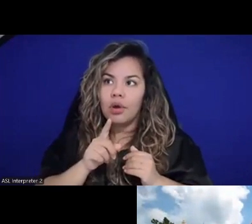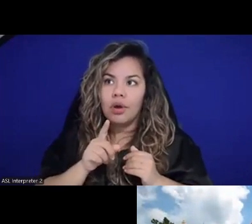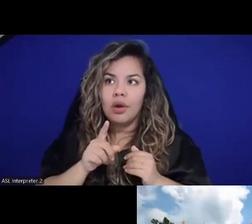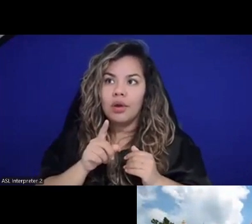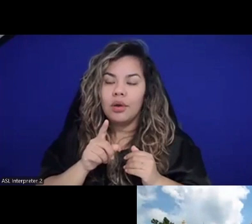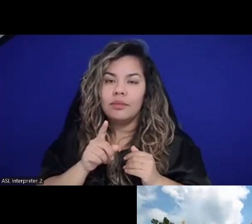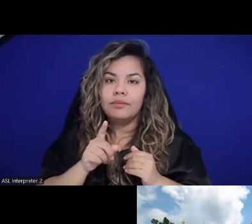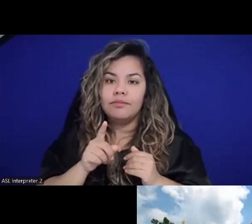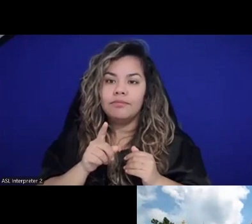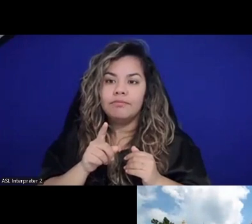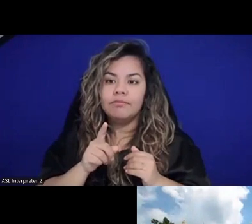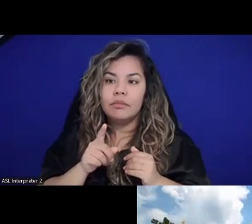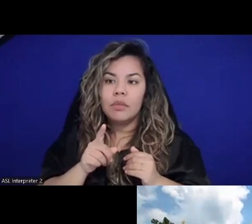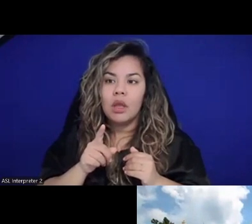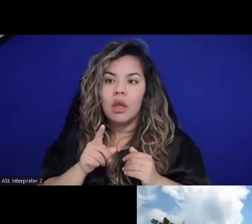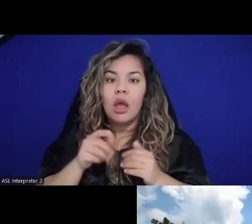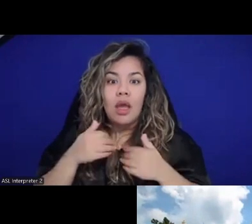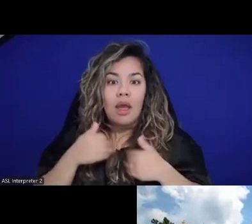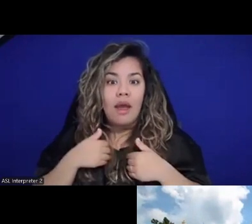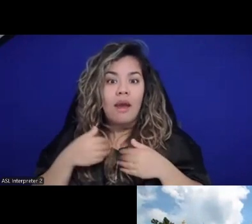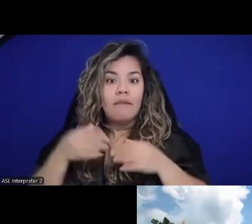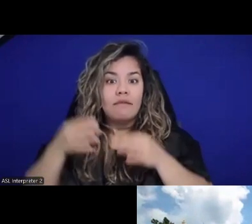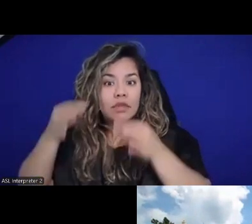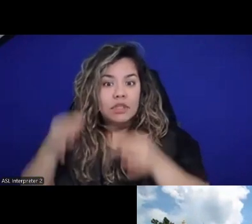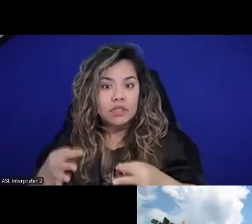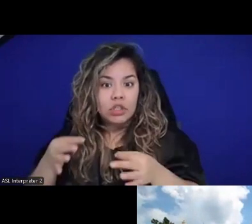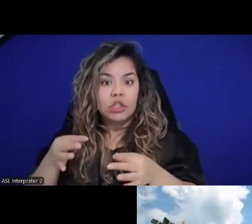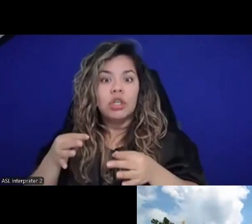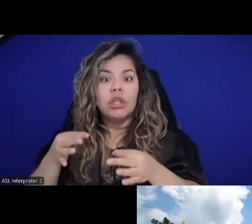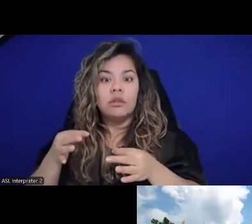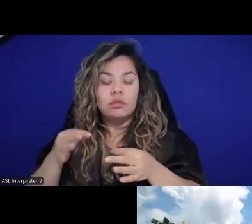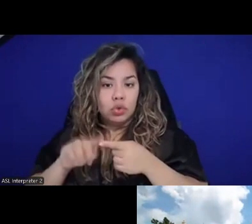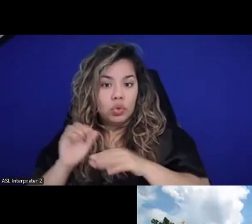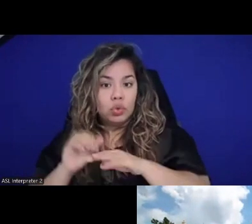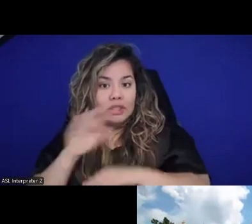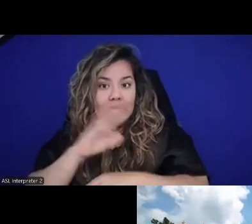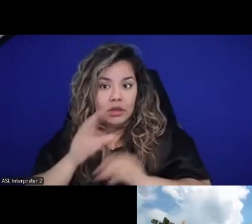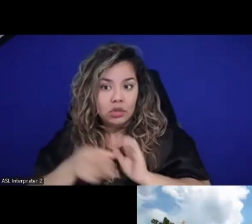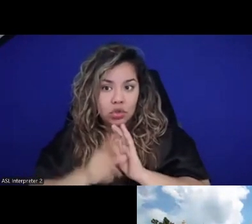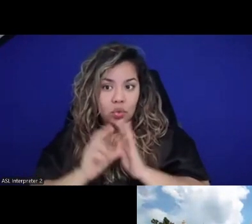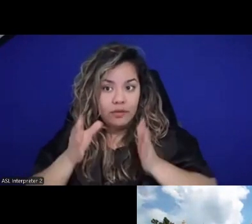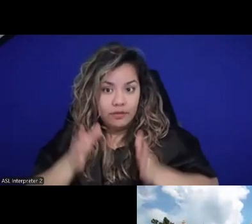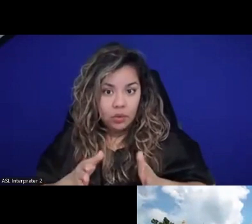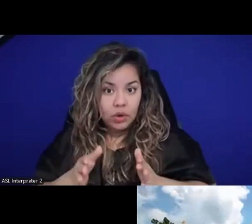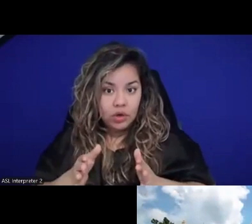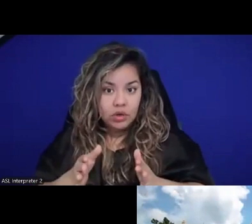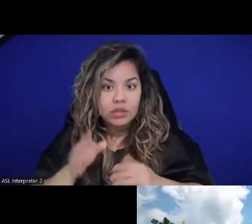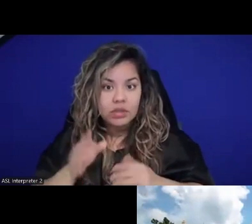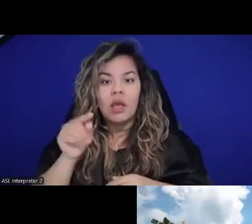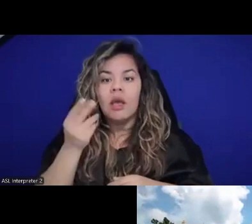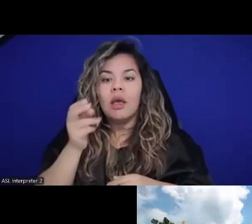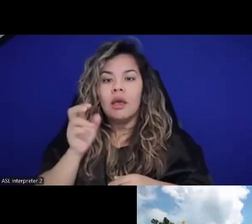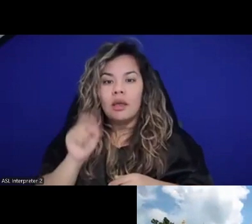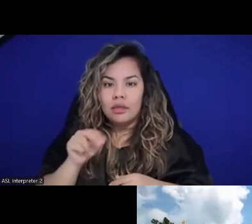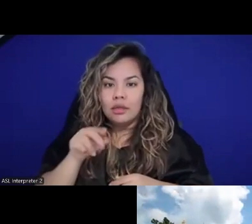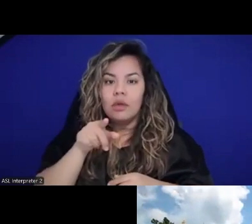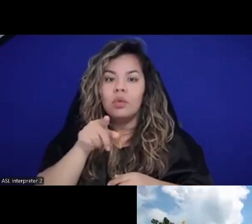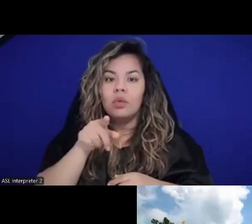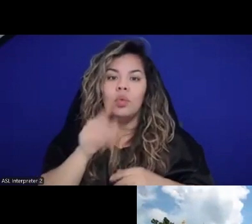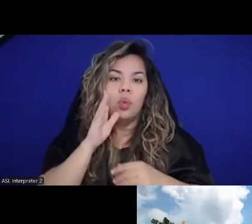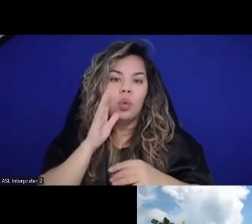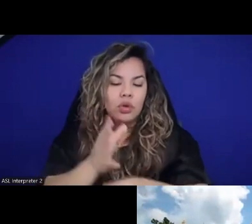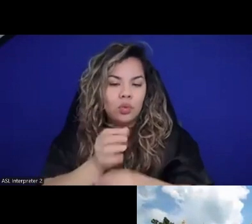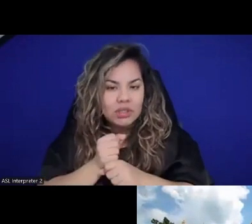given decisions to send it out to reviewers, then you will receive